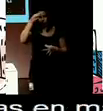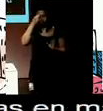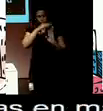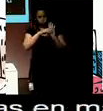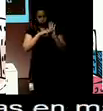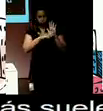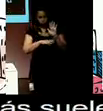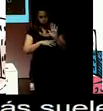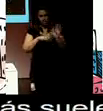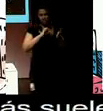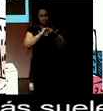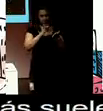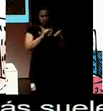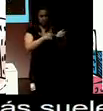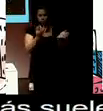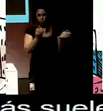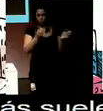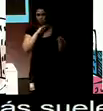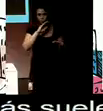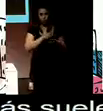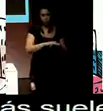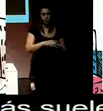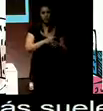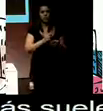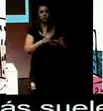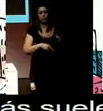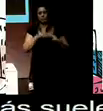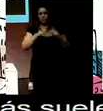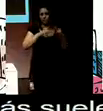have a lot of regulations